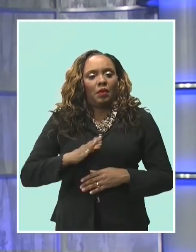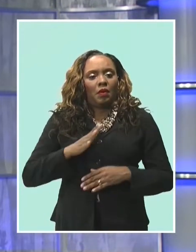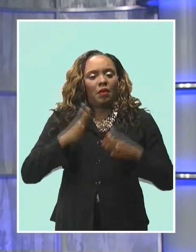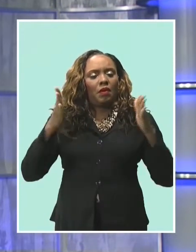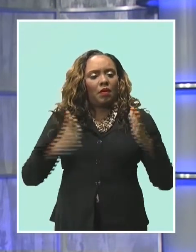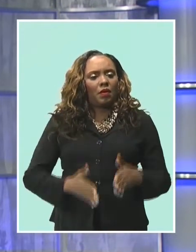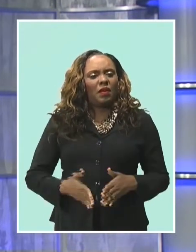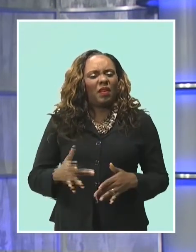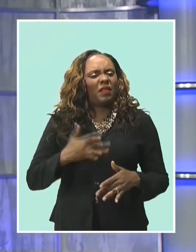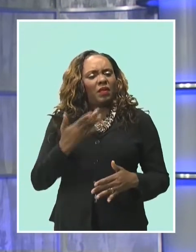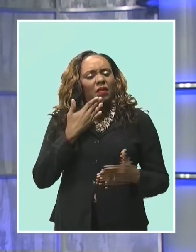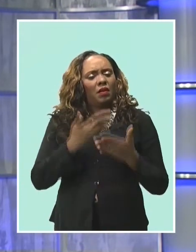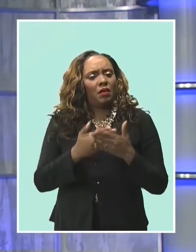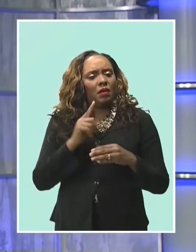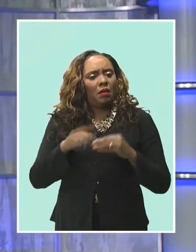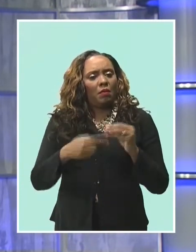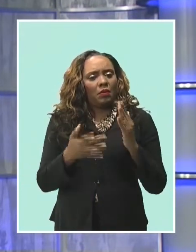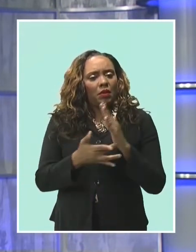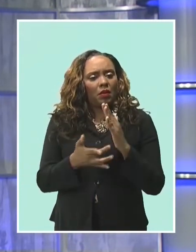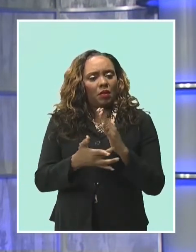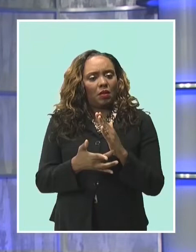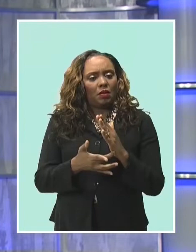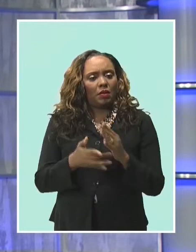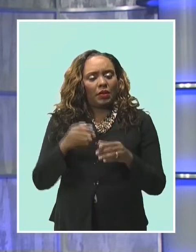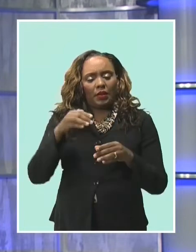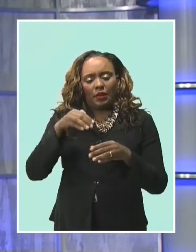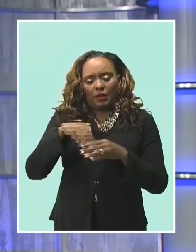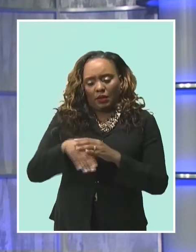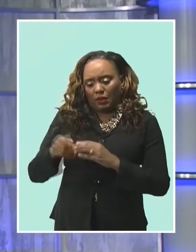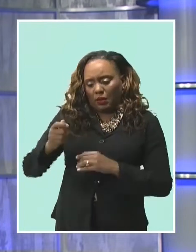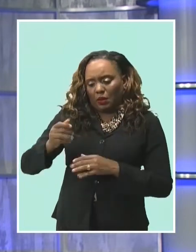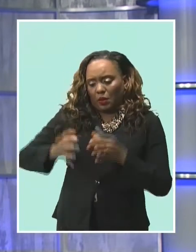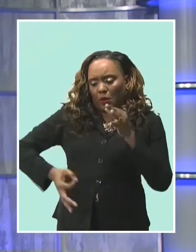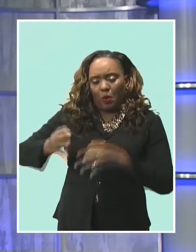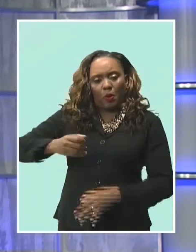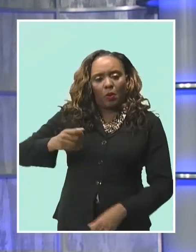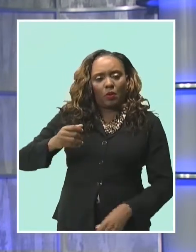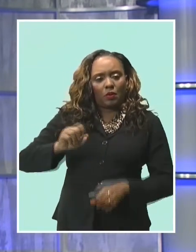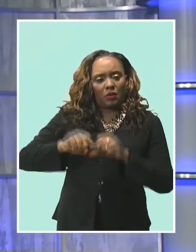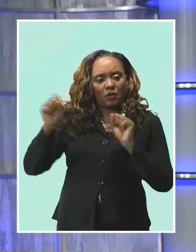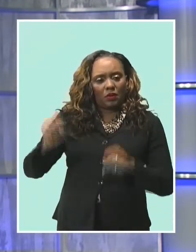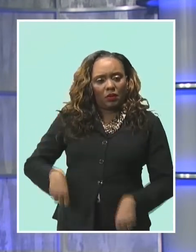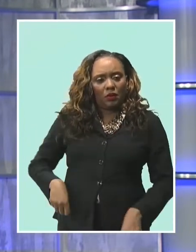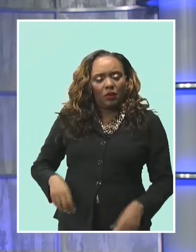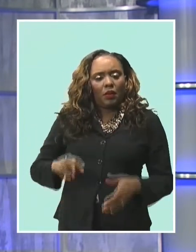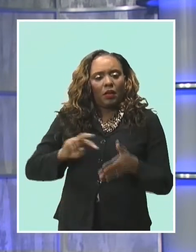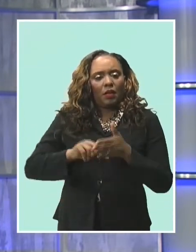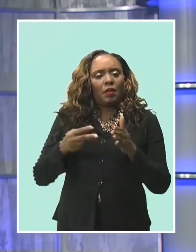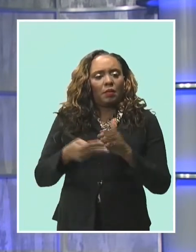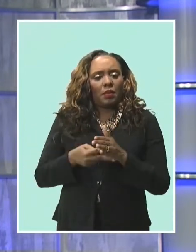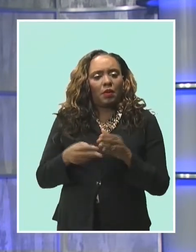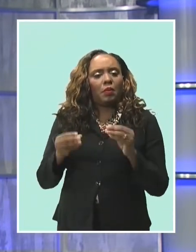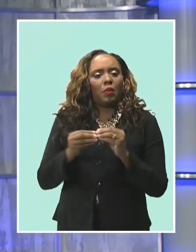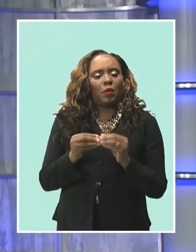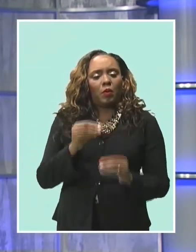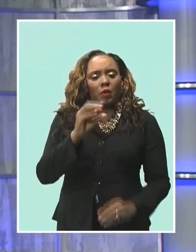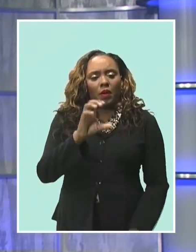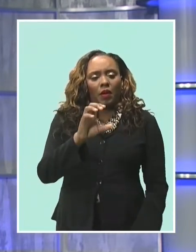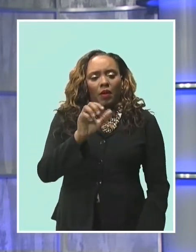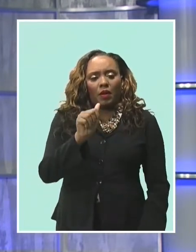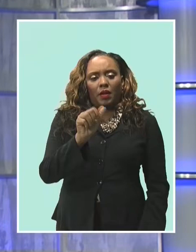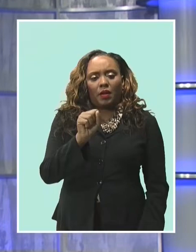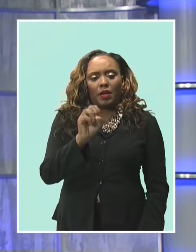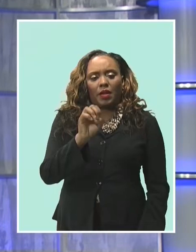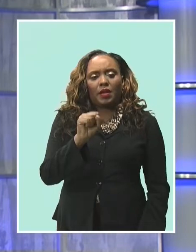technology in the island's courts will reduce the backlog in the justice system. Chief Justice Brian Sykes notes that adequate training must also